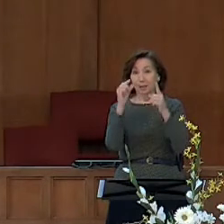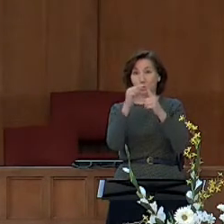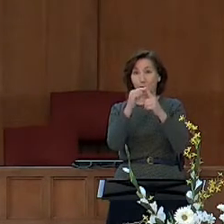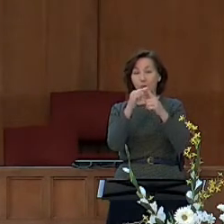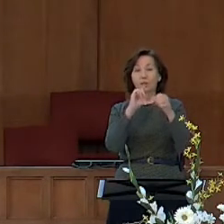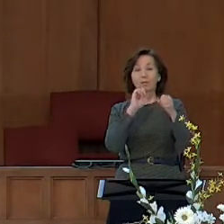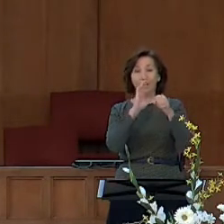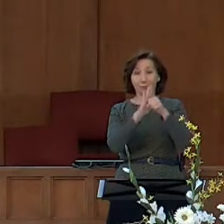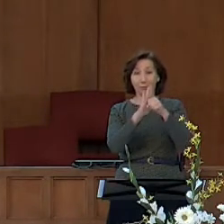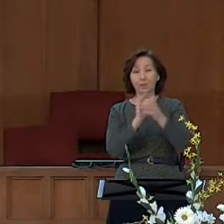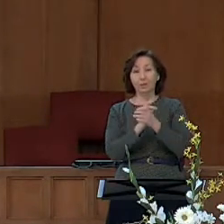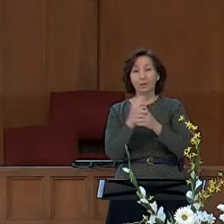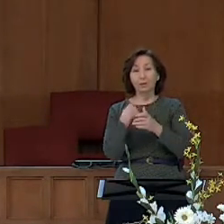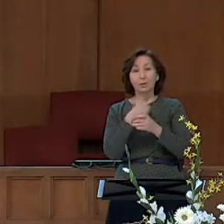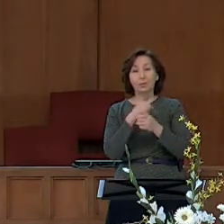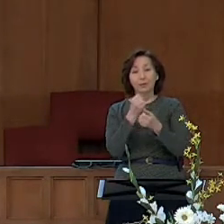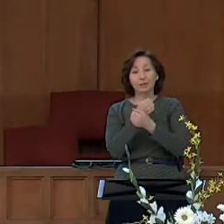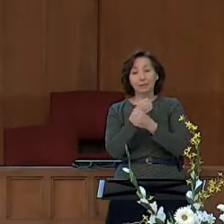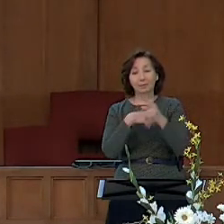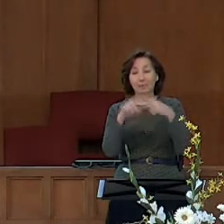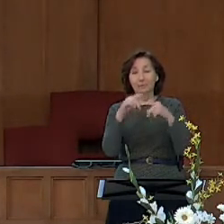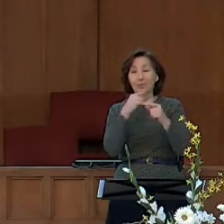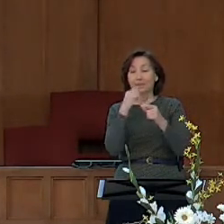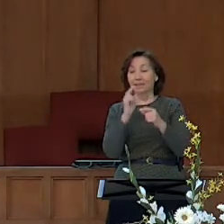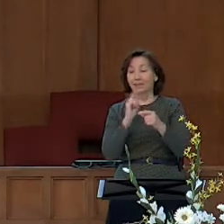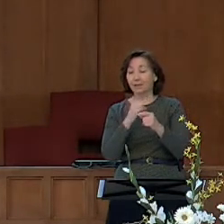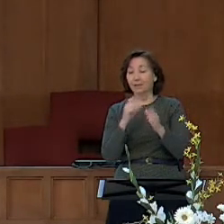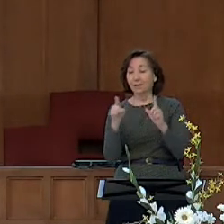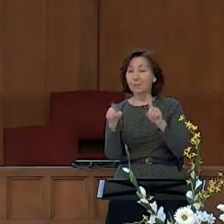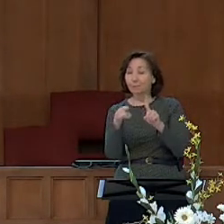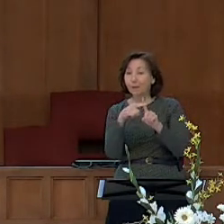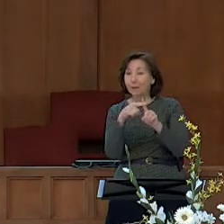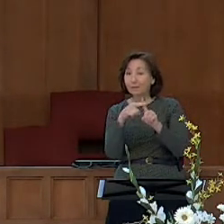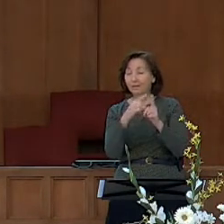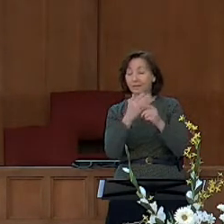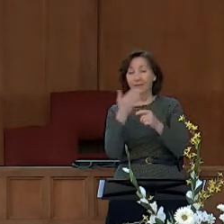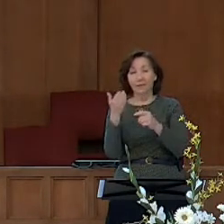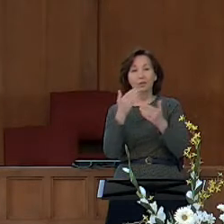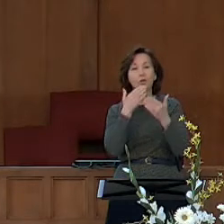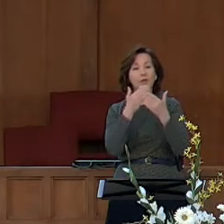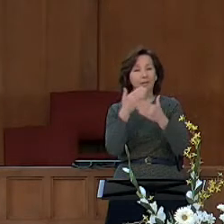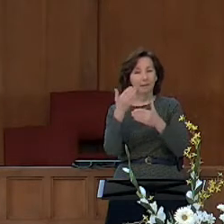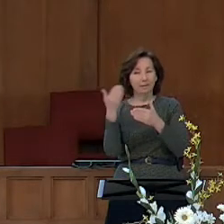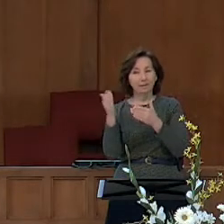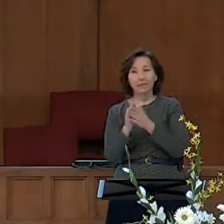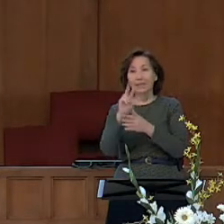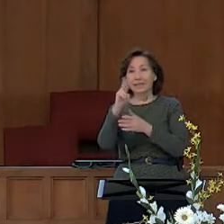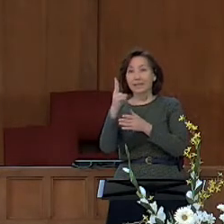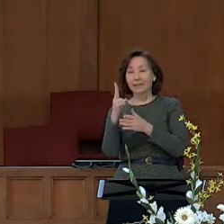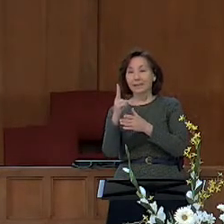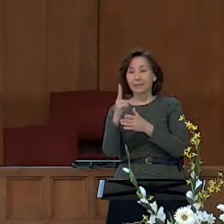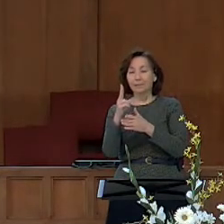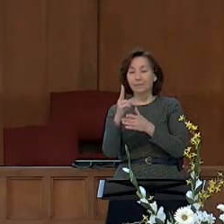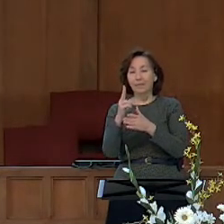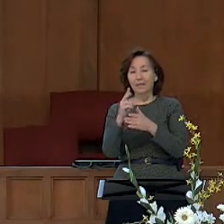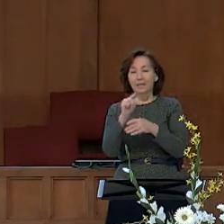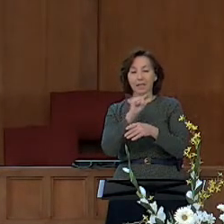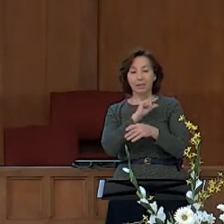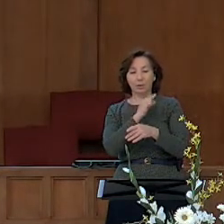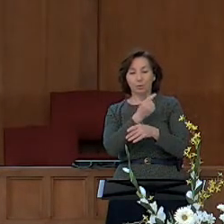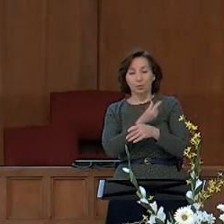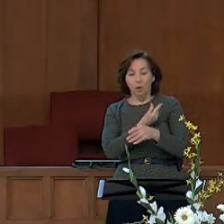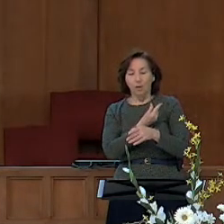We just love people telling us positive things, right? Good things. Secondly, is quality time. Quality time.